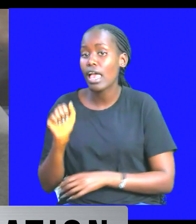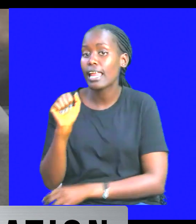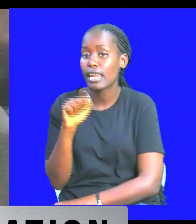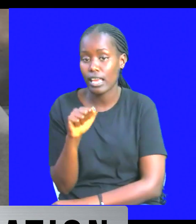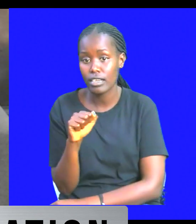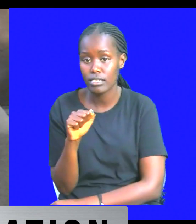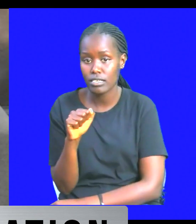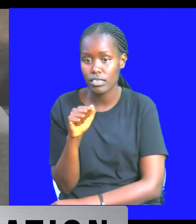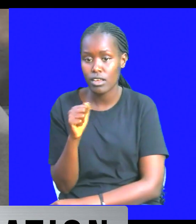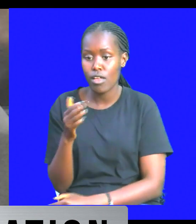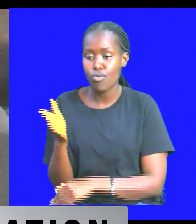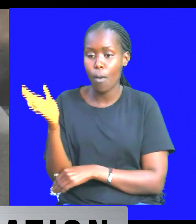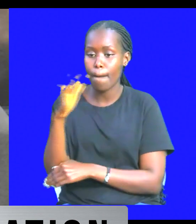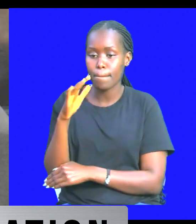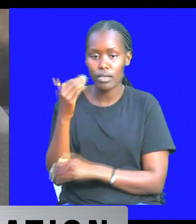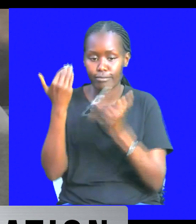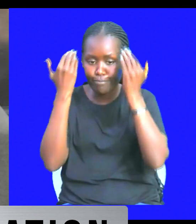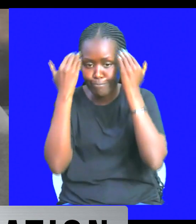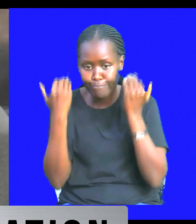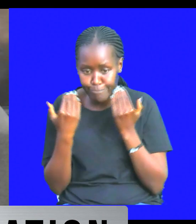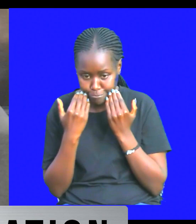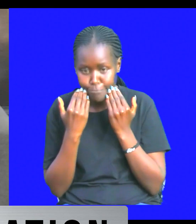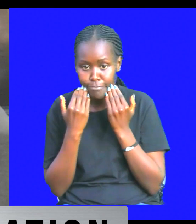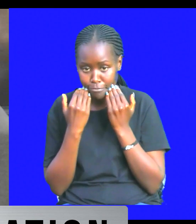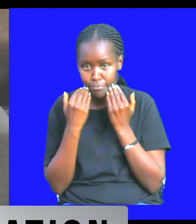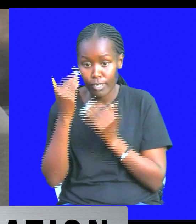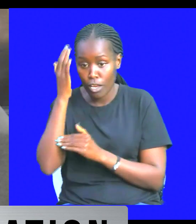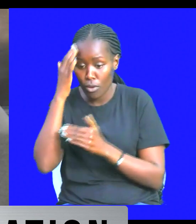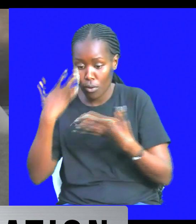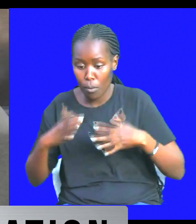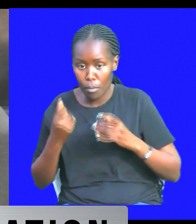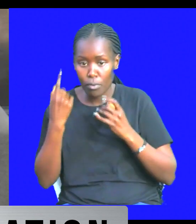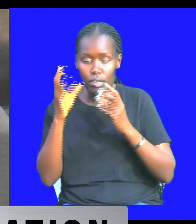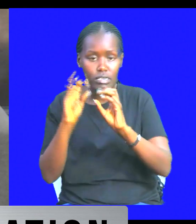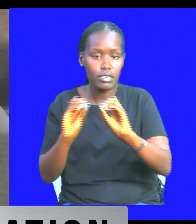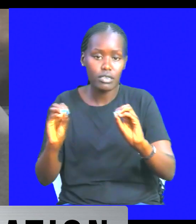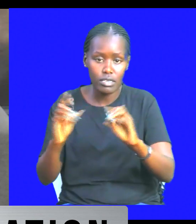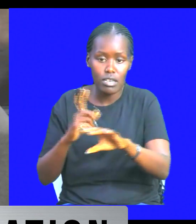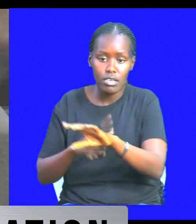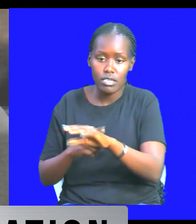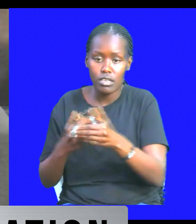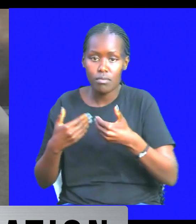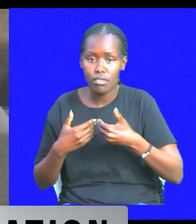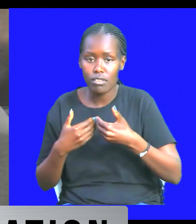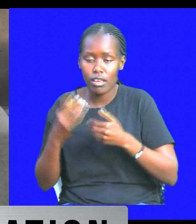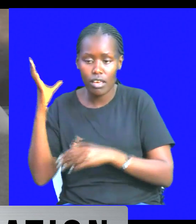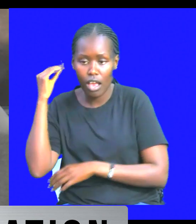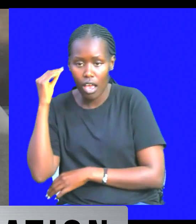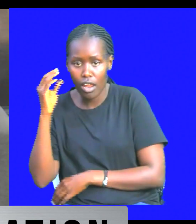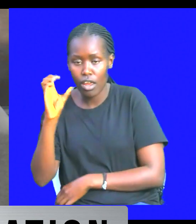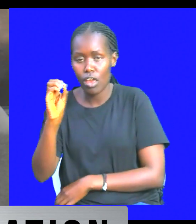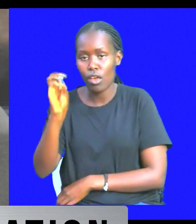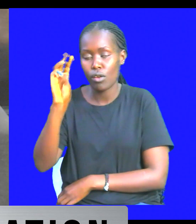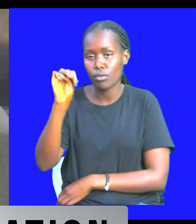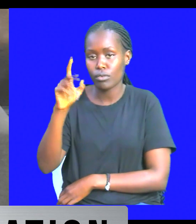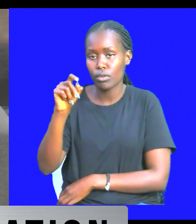they were back to court. Yes. You know, people didn't understand when they heard that Omtata lost at the